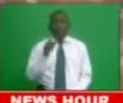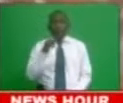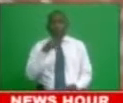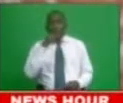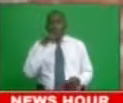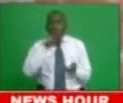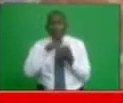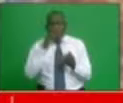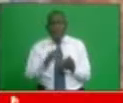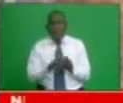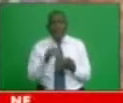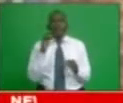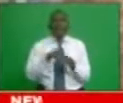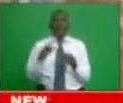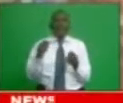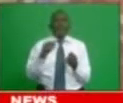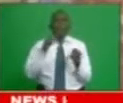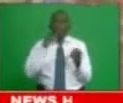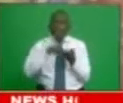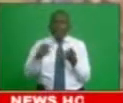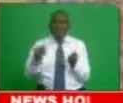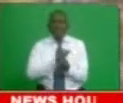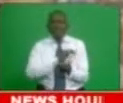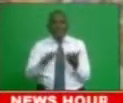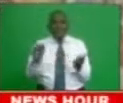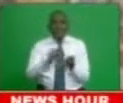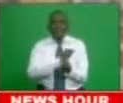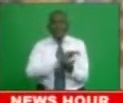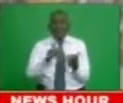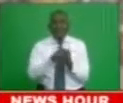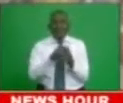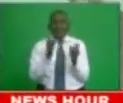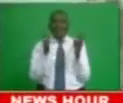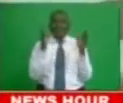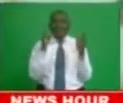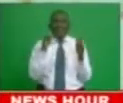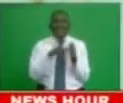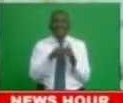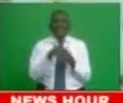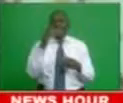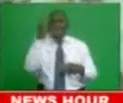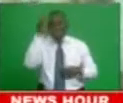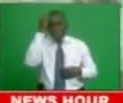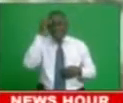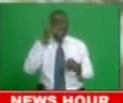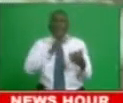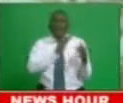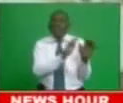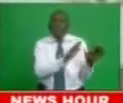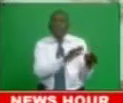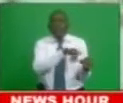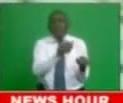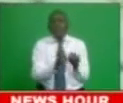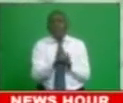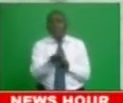and their birds destroyed in view of the severity and dangers associated with the disease to avoid further